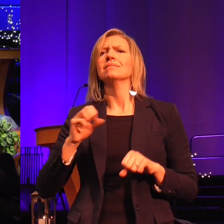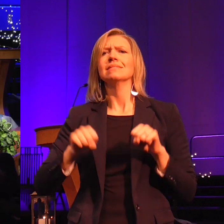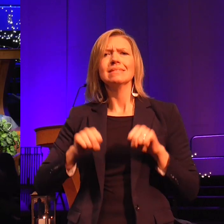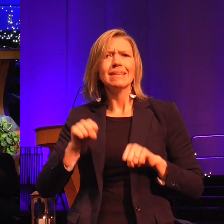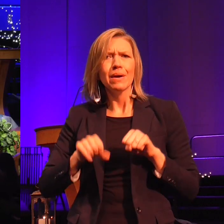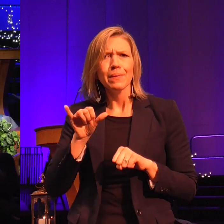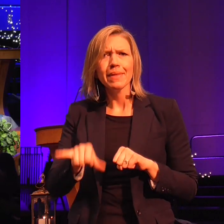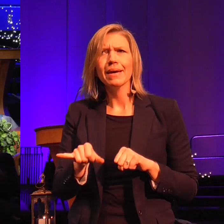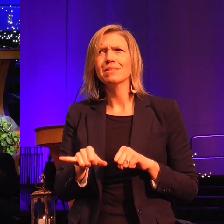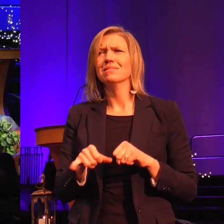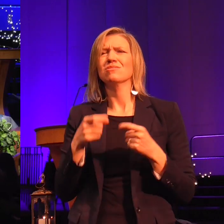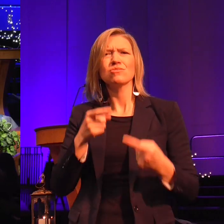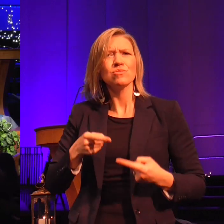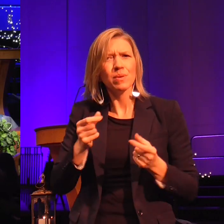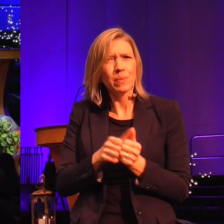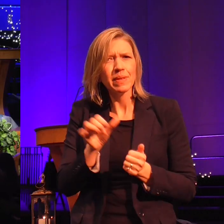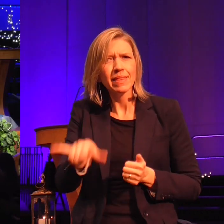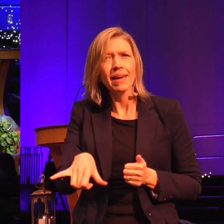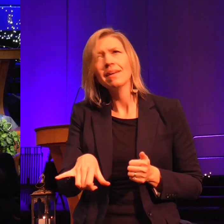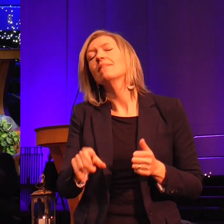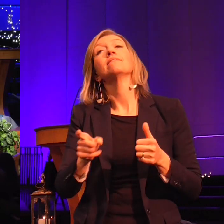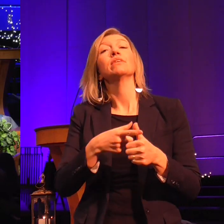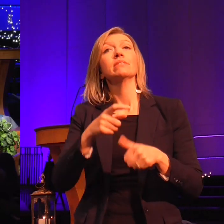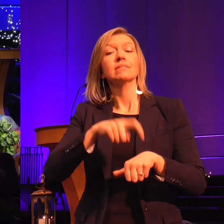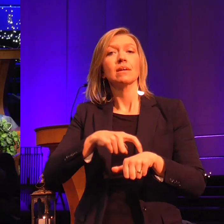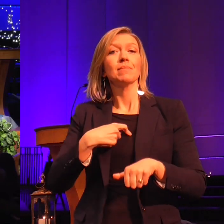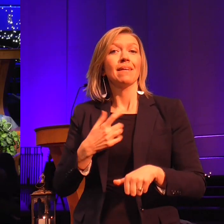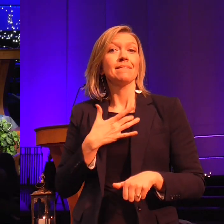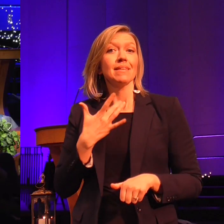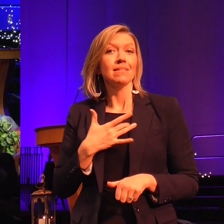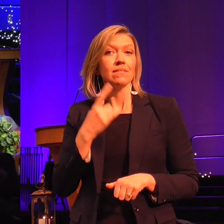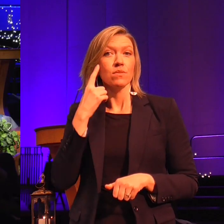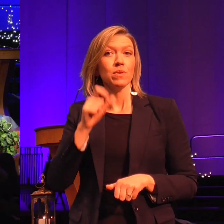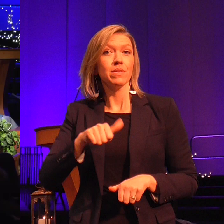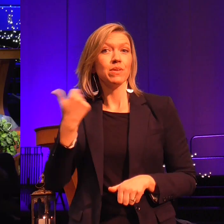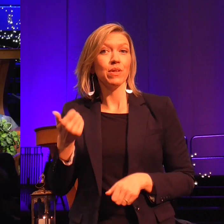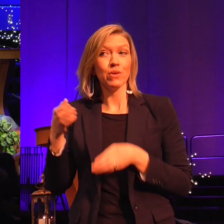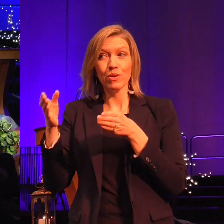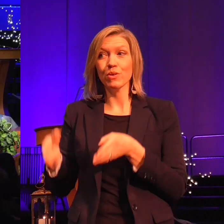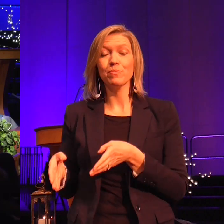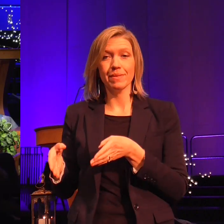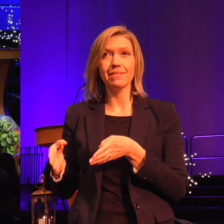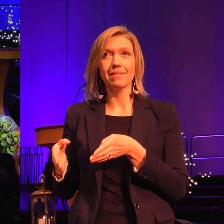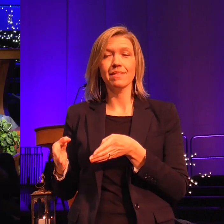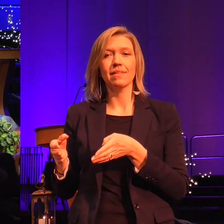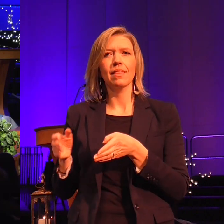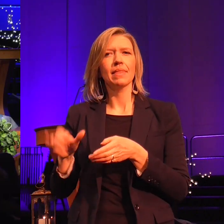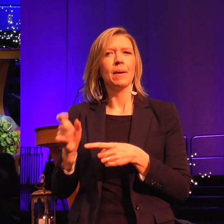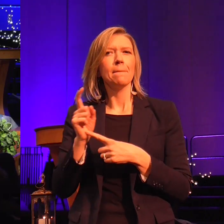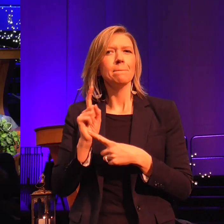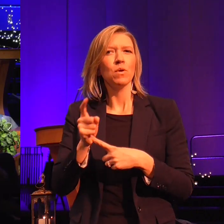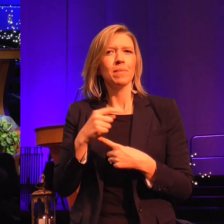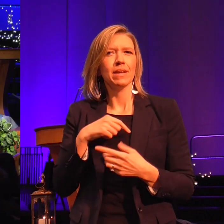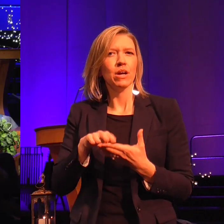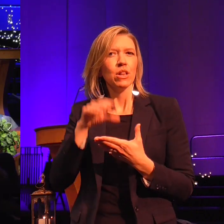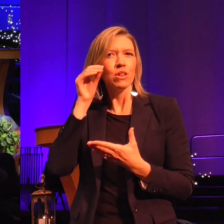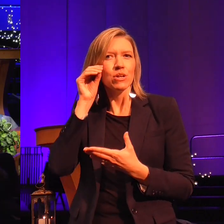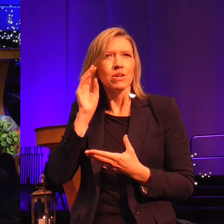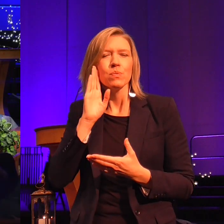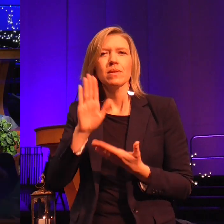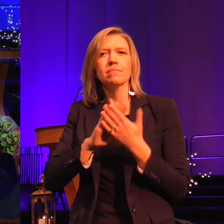it, the first time I felt it for another human being was the moment I learned I was going to be a mother.